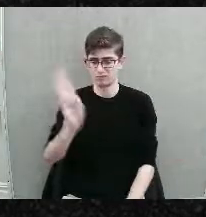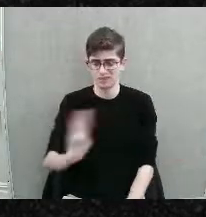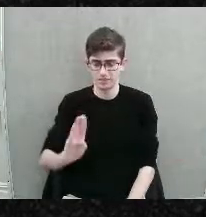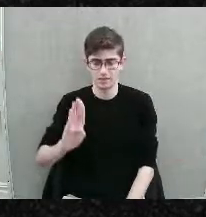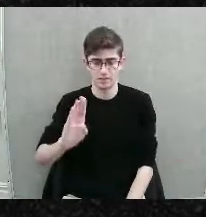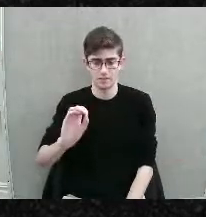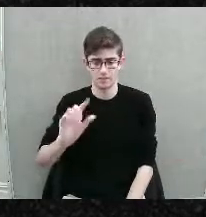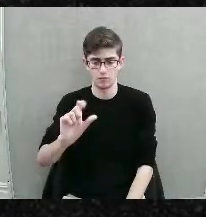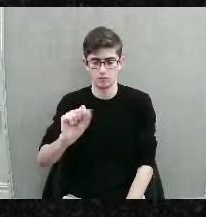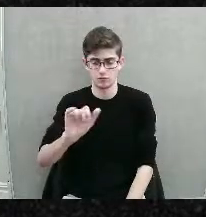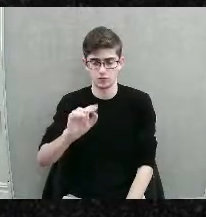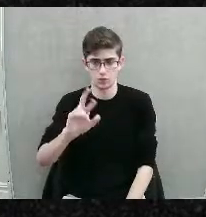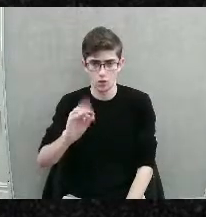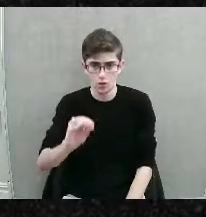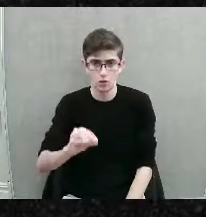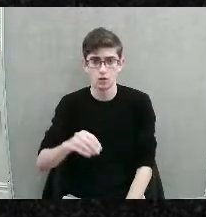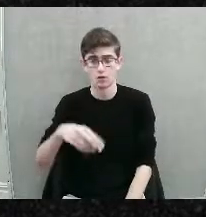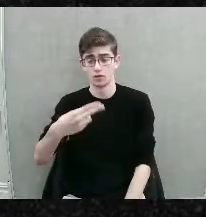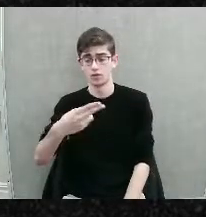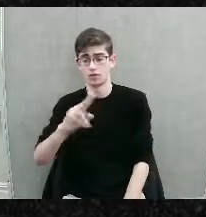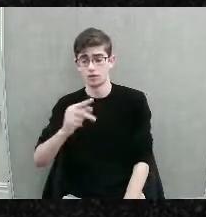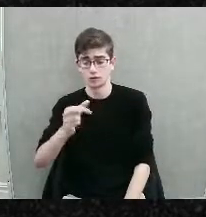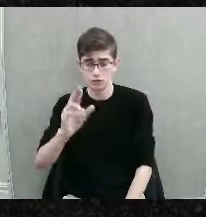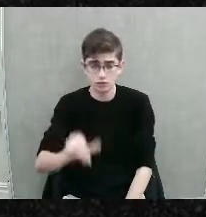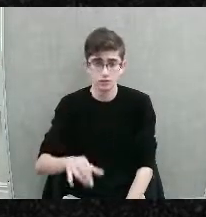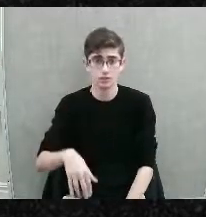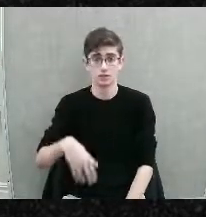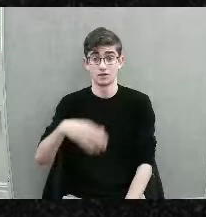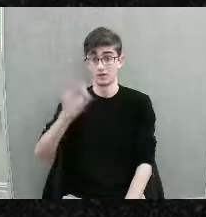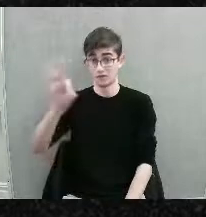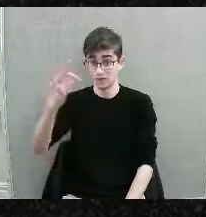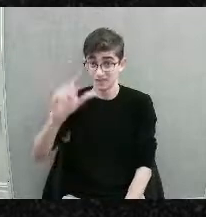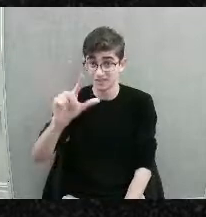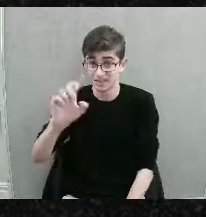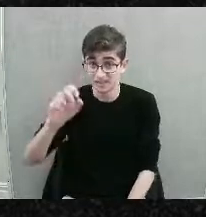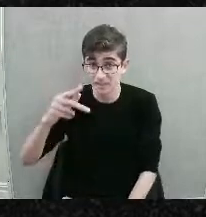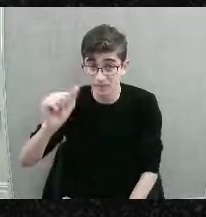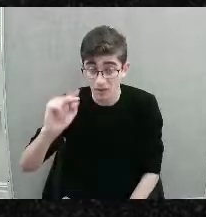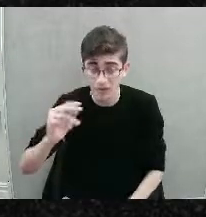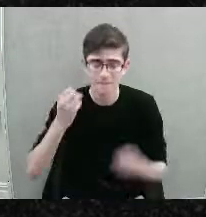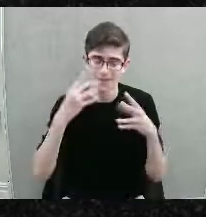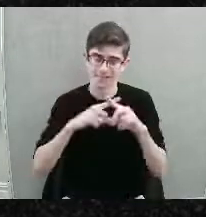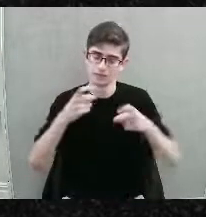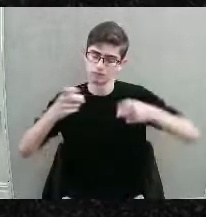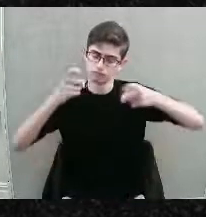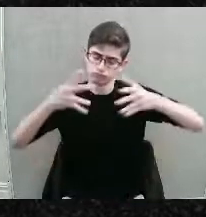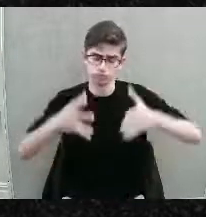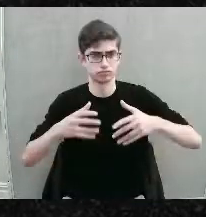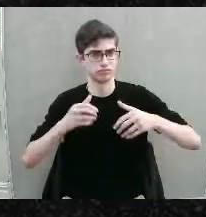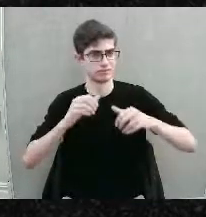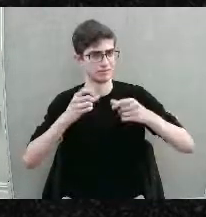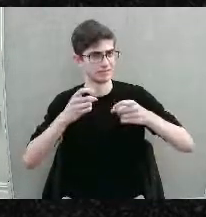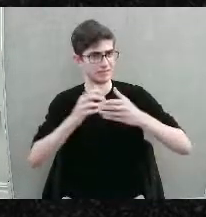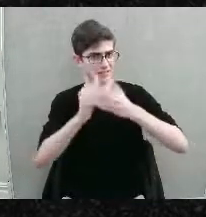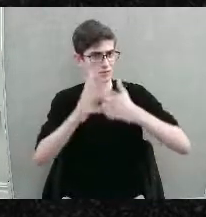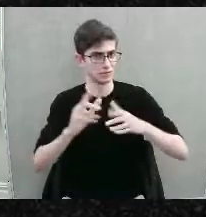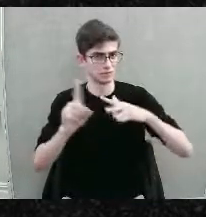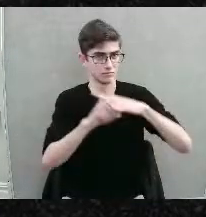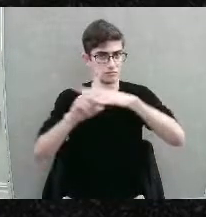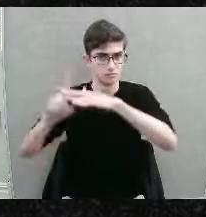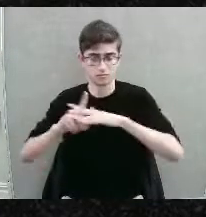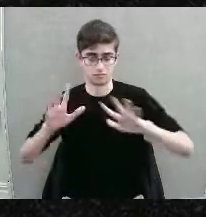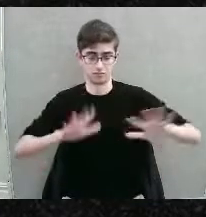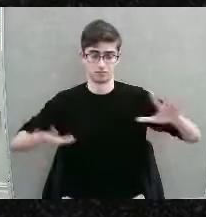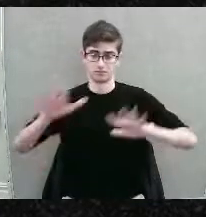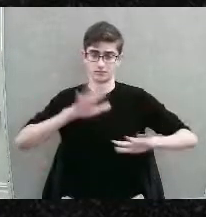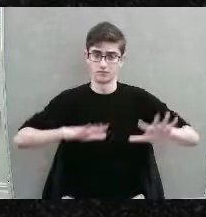Brazil, Orban in Hungary, Le Pen in France were ascending in many parts of the world, right? And there was